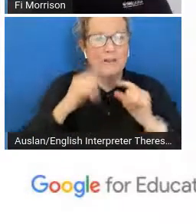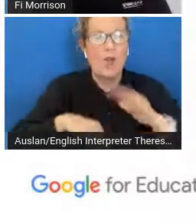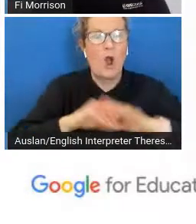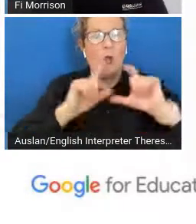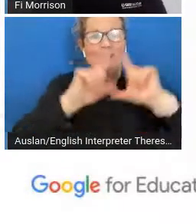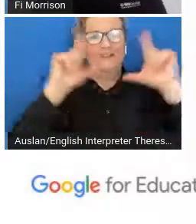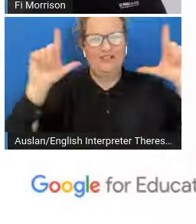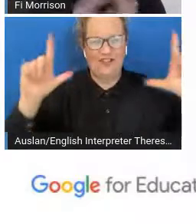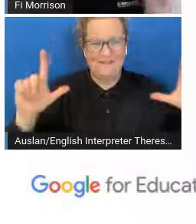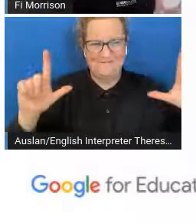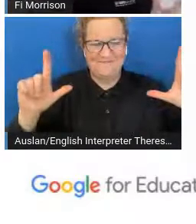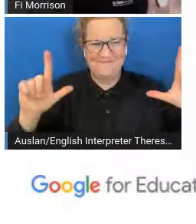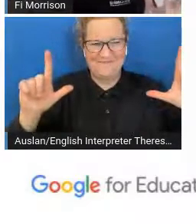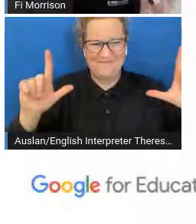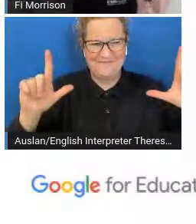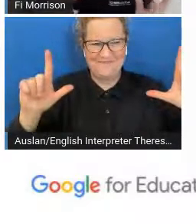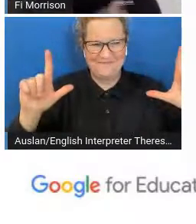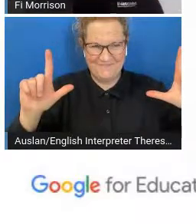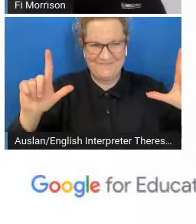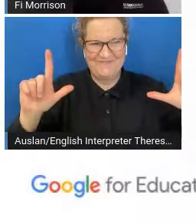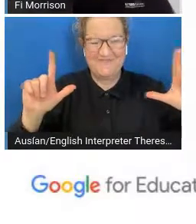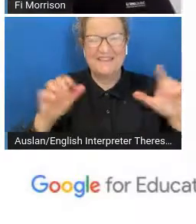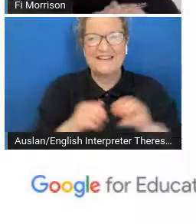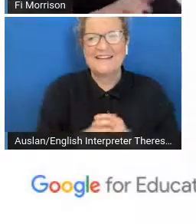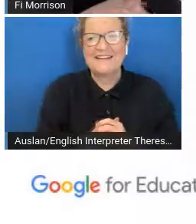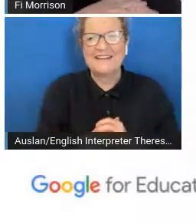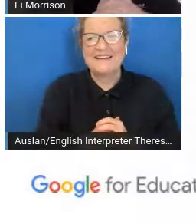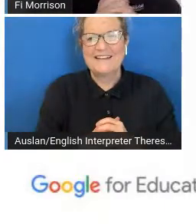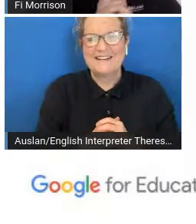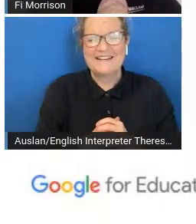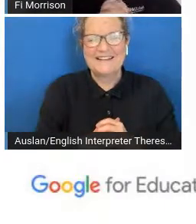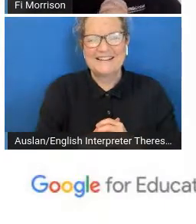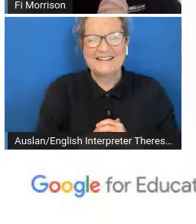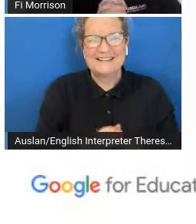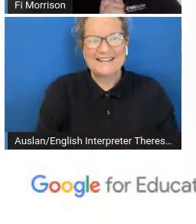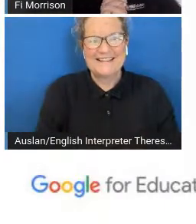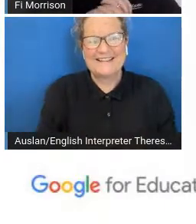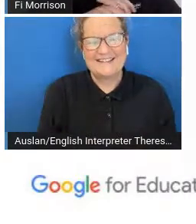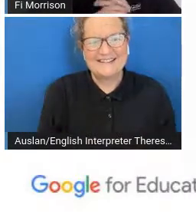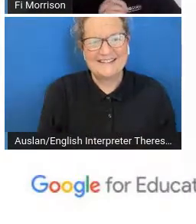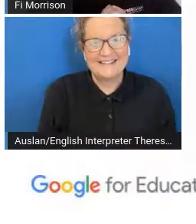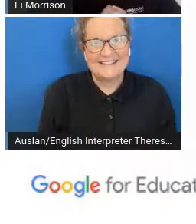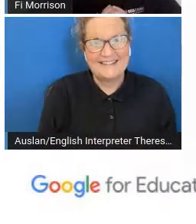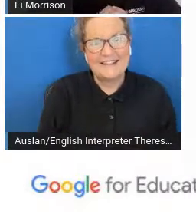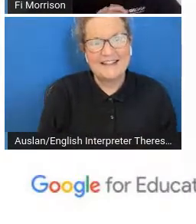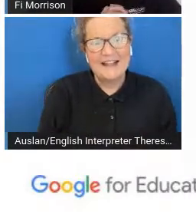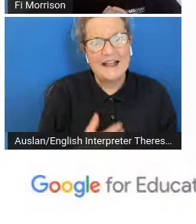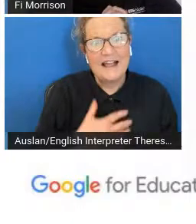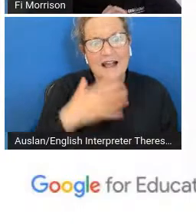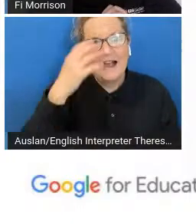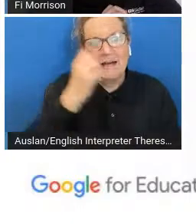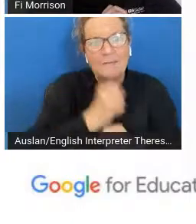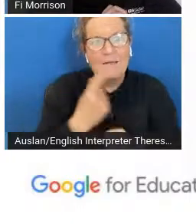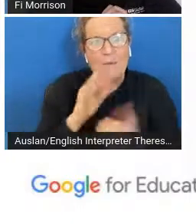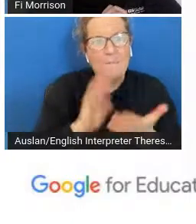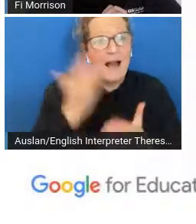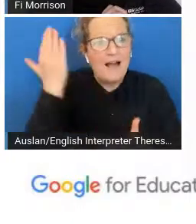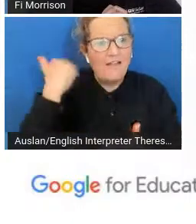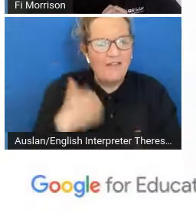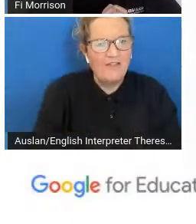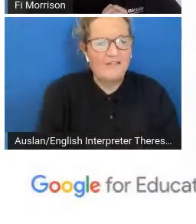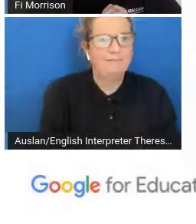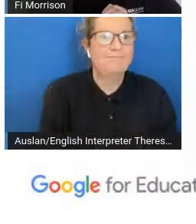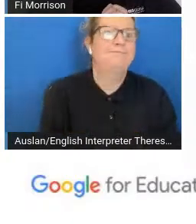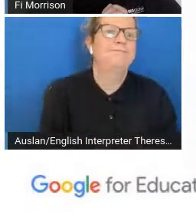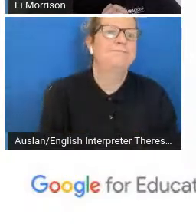first session, which was a month ago, can you believe it was a month ago? I can't believe it was 4 weeks ago. We started looking